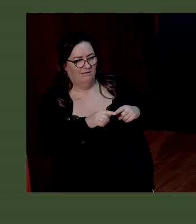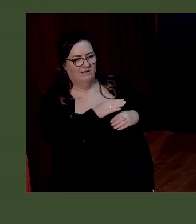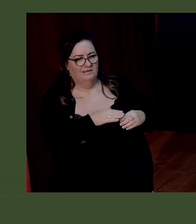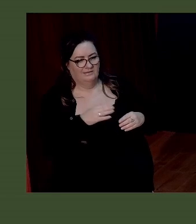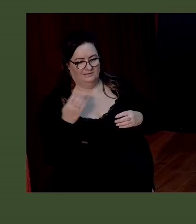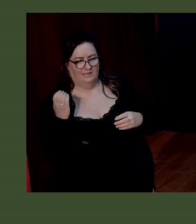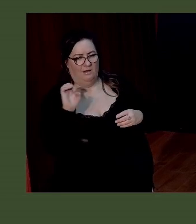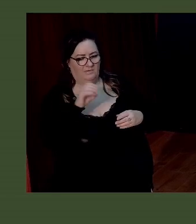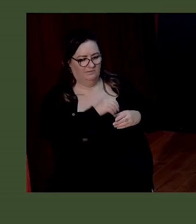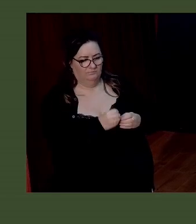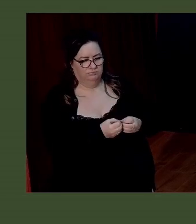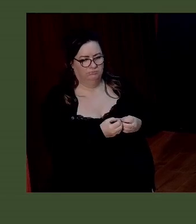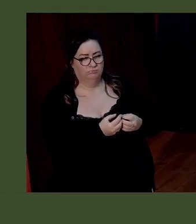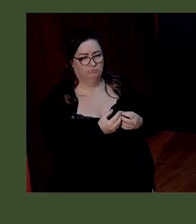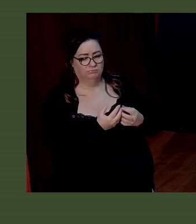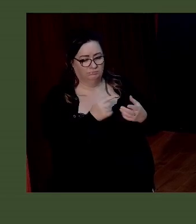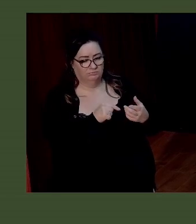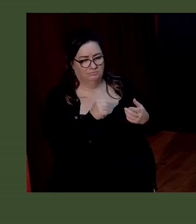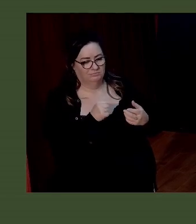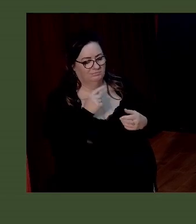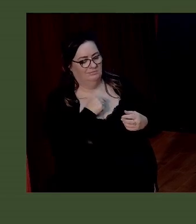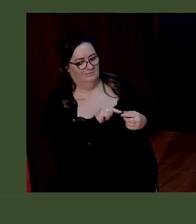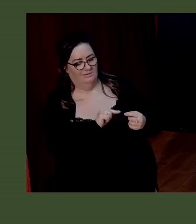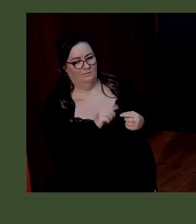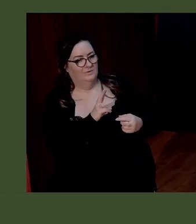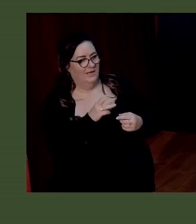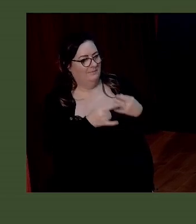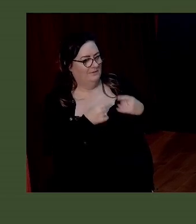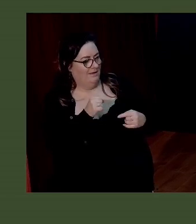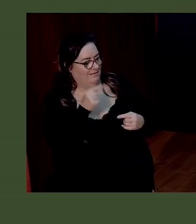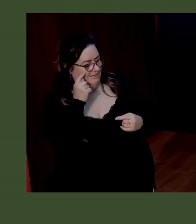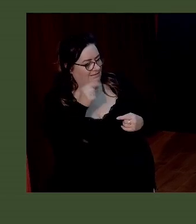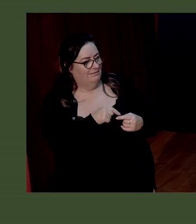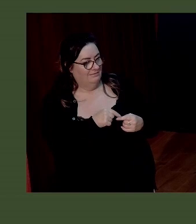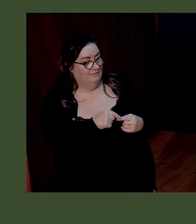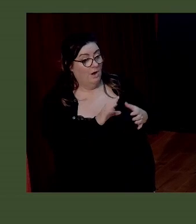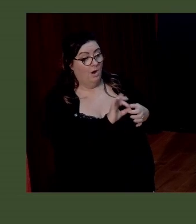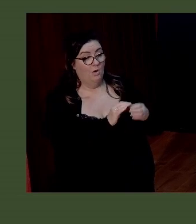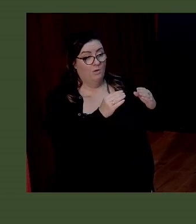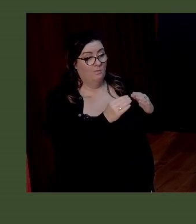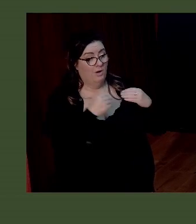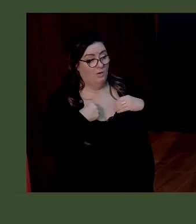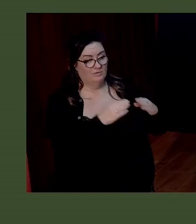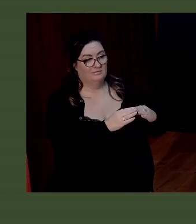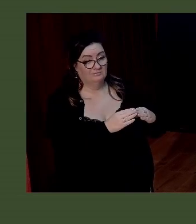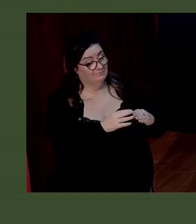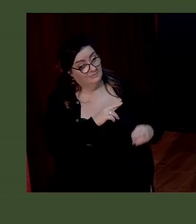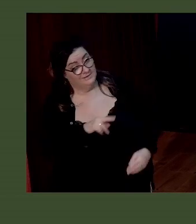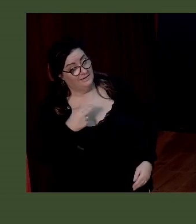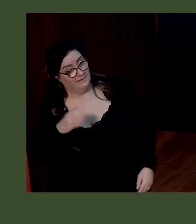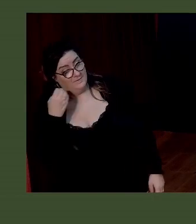communist revolution would be developed and would spring forth. Homeowners tend not to be